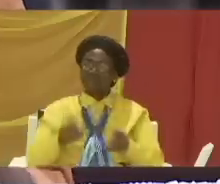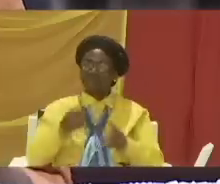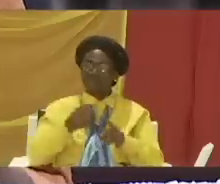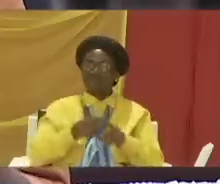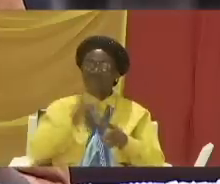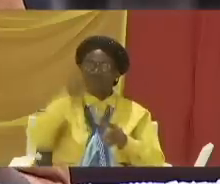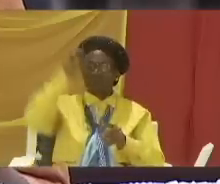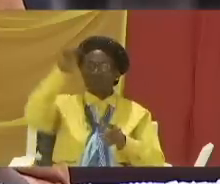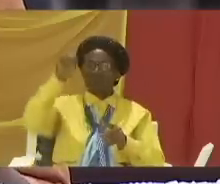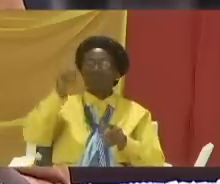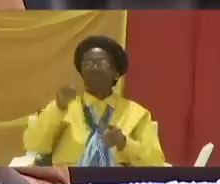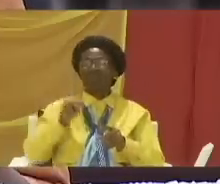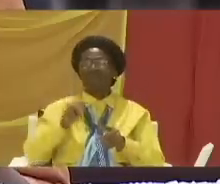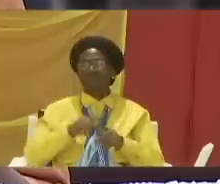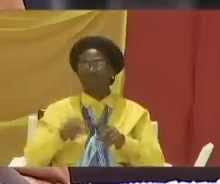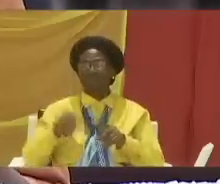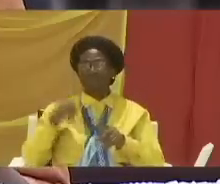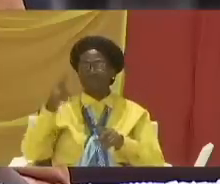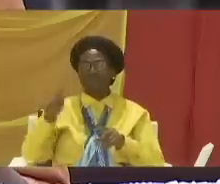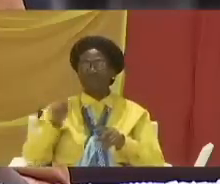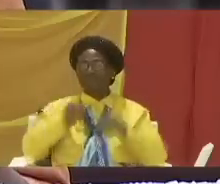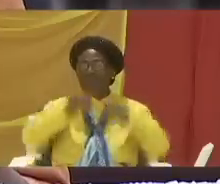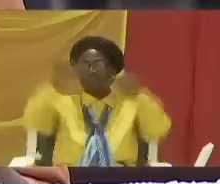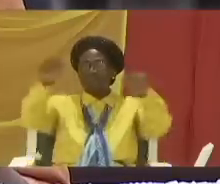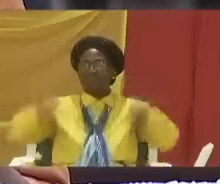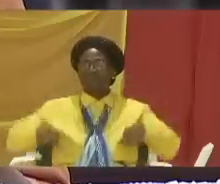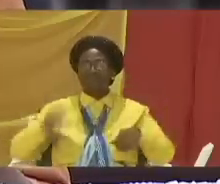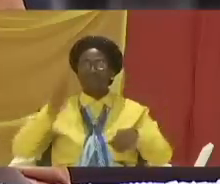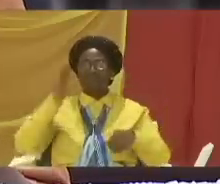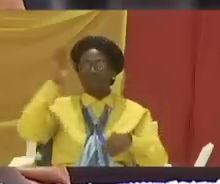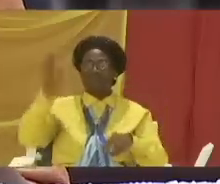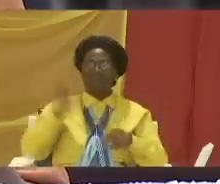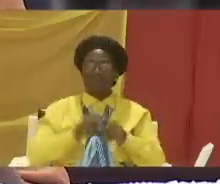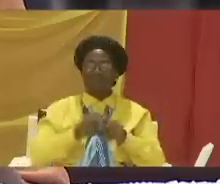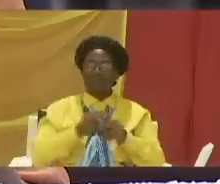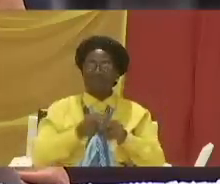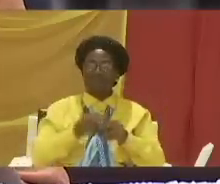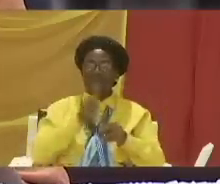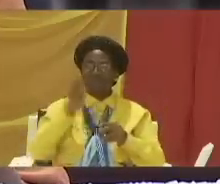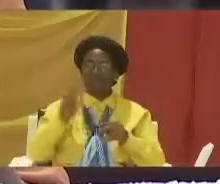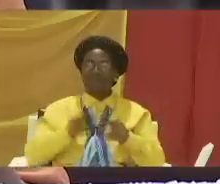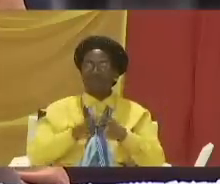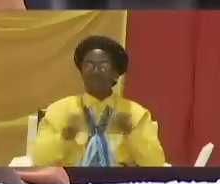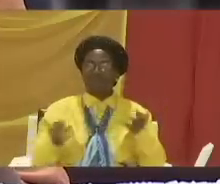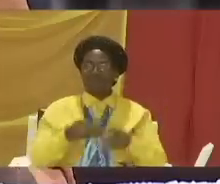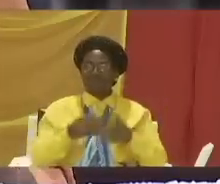But before you rush to the altar, let me tell you one thing.